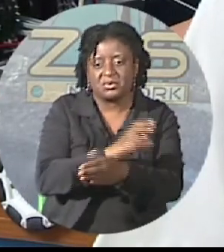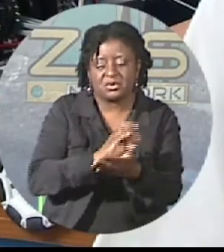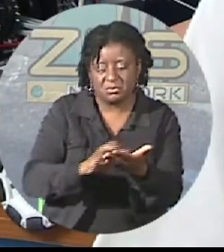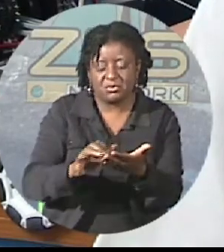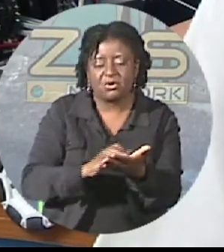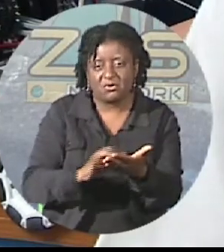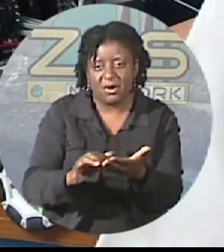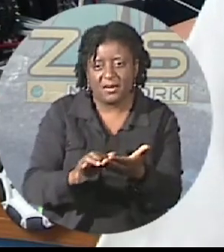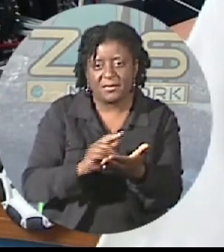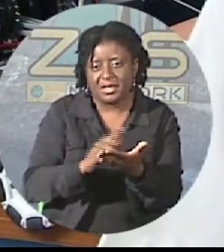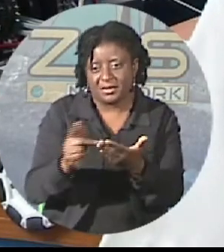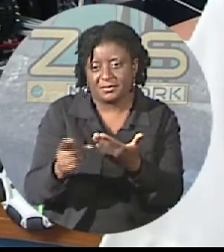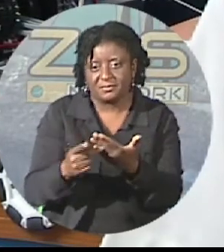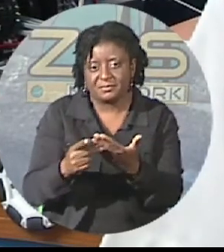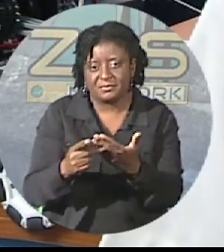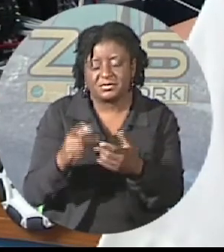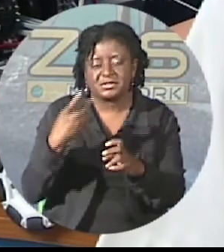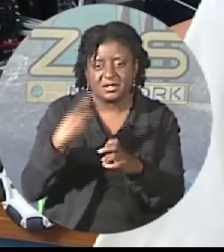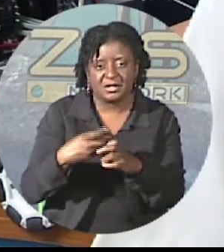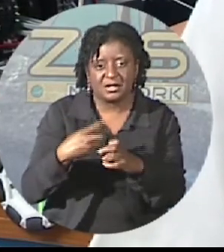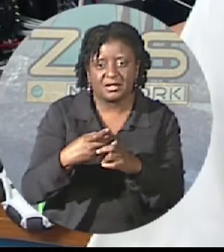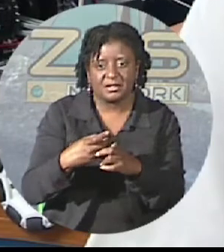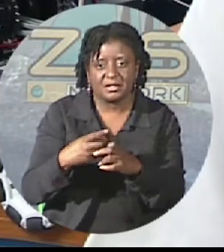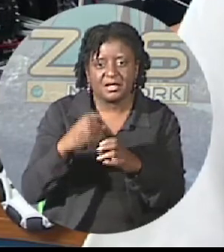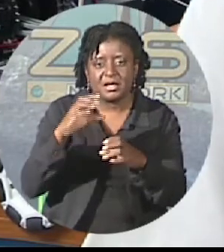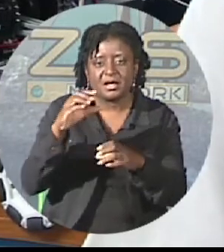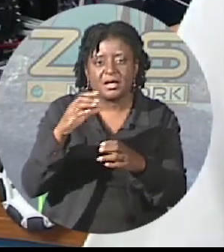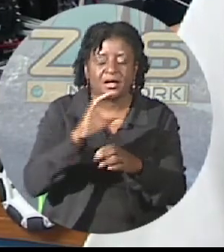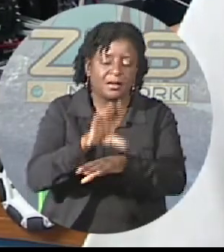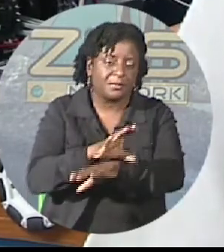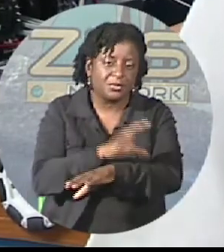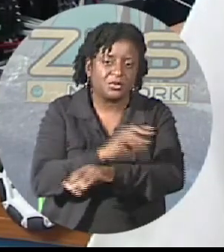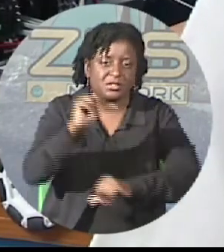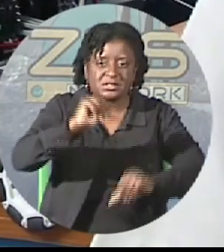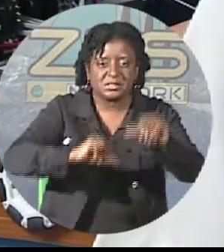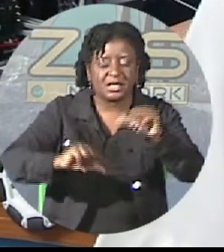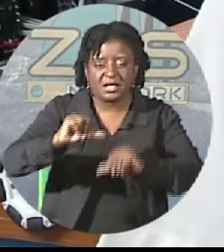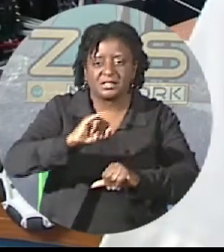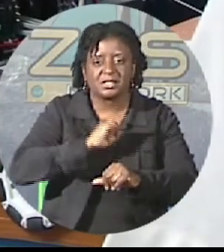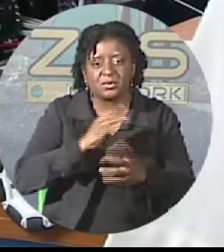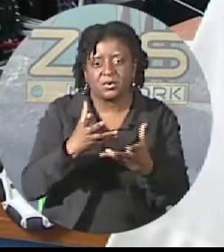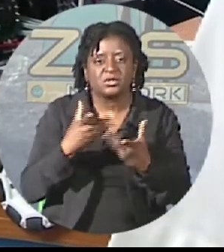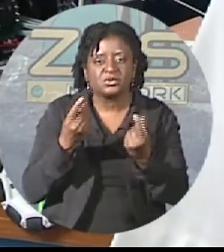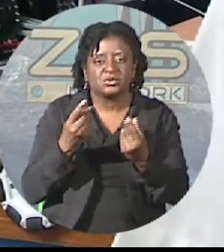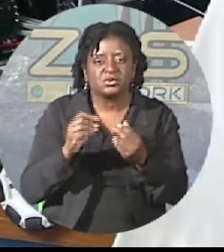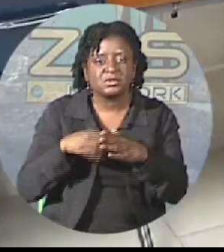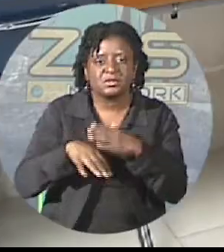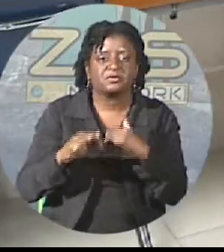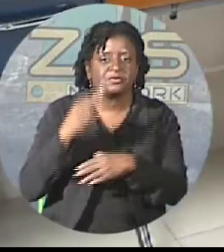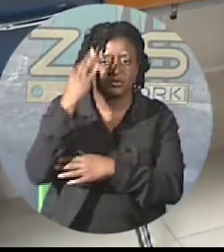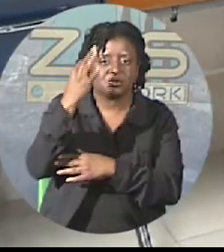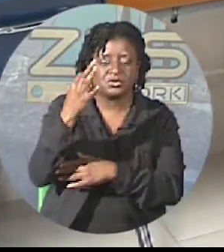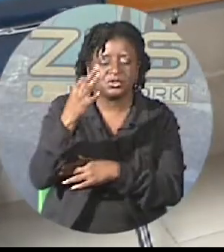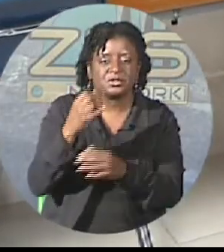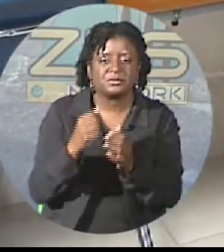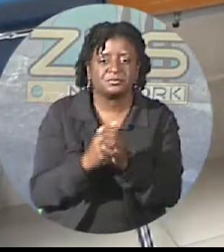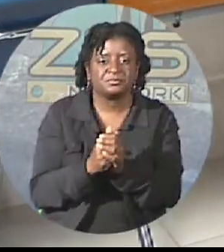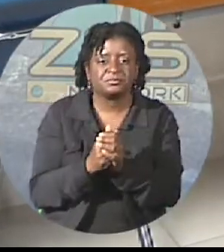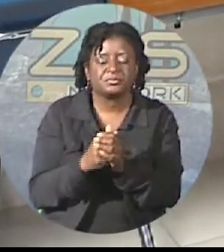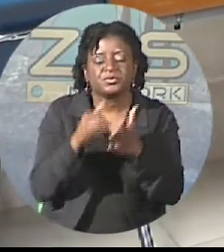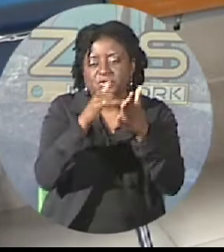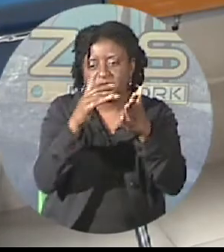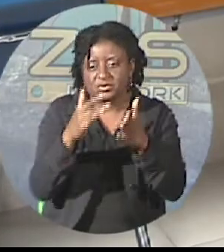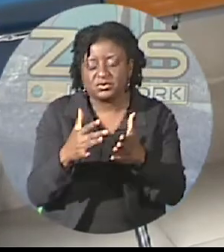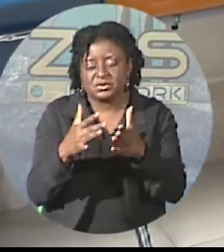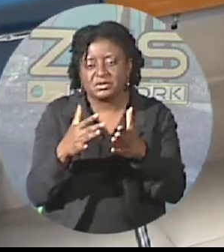a robot, computer science is something I want to do in the future, so I'm glad I got this opportunity. Well, the students